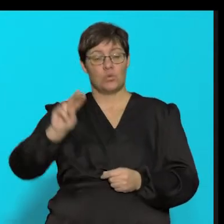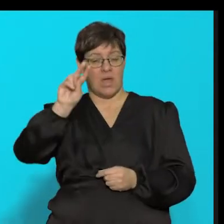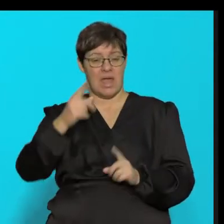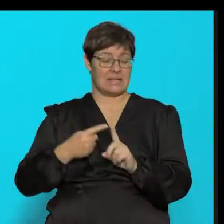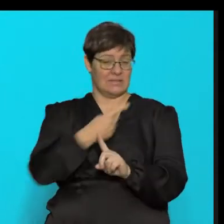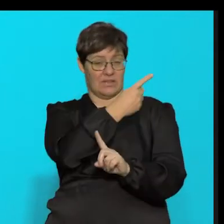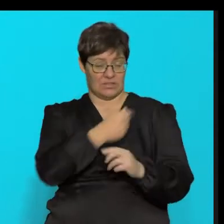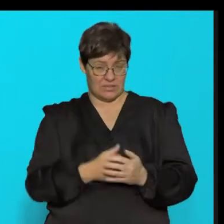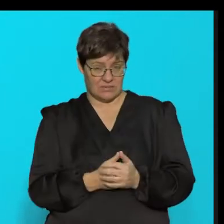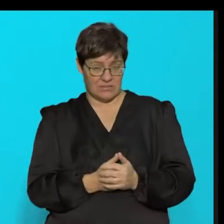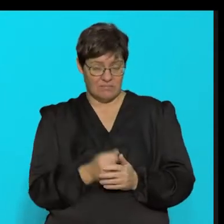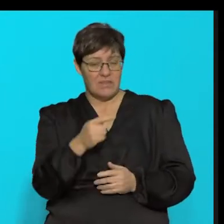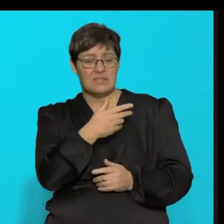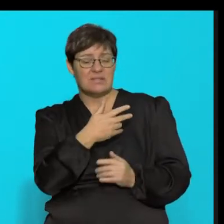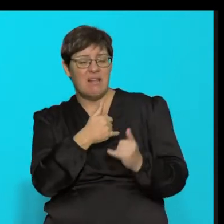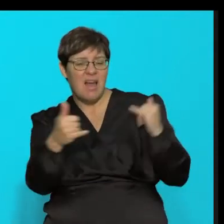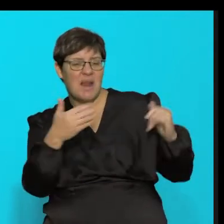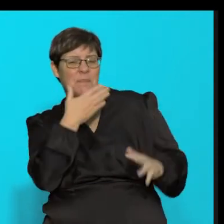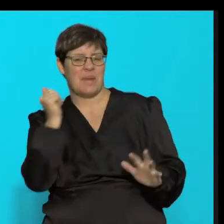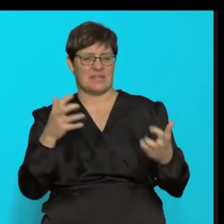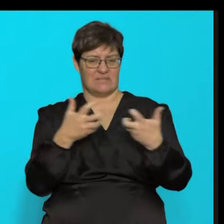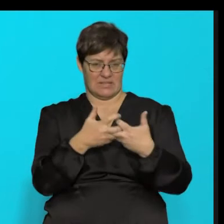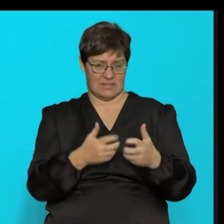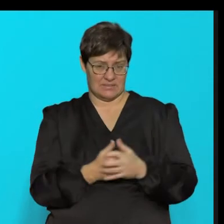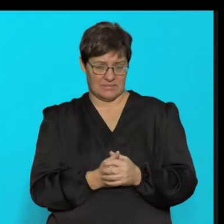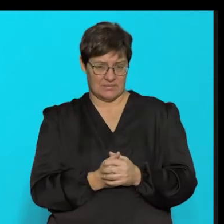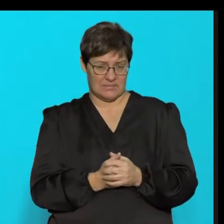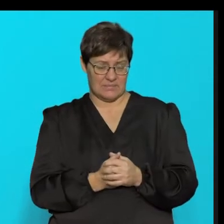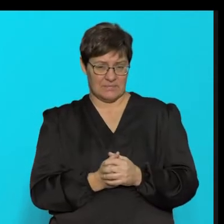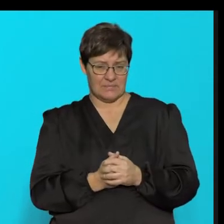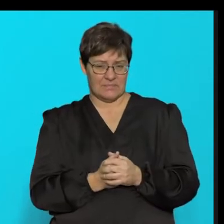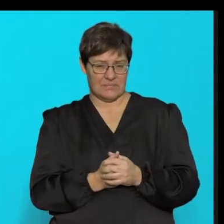deviation. Okay. So this is the line of best fit, if you can look at that.